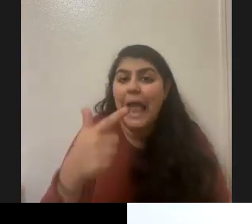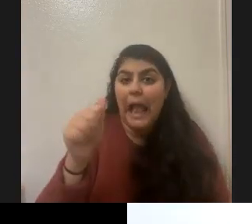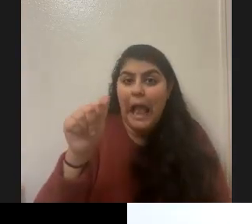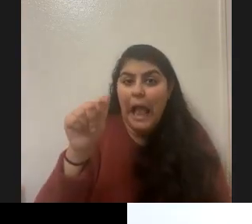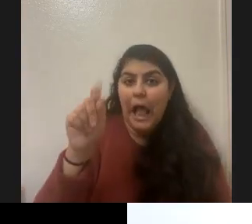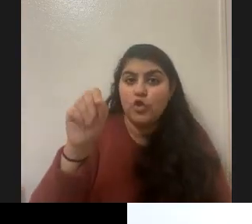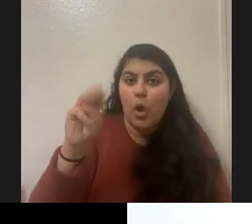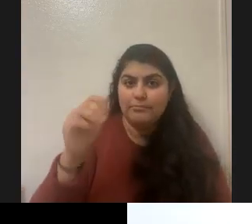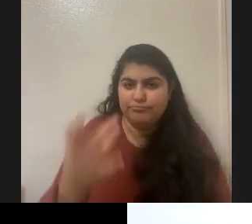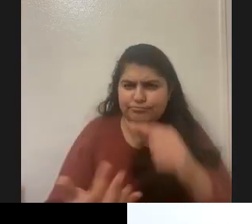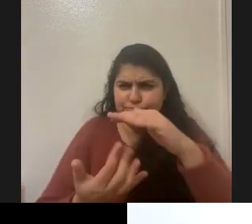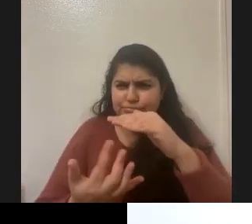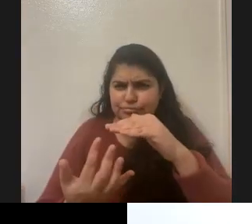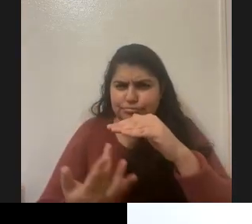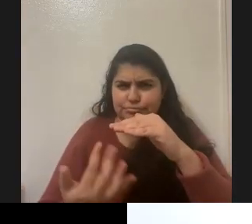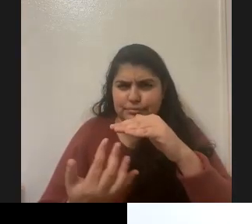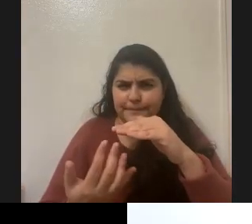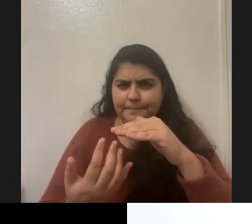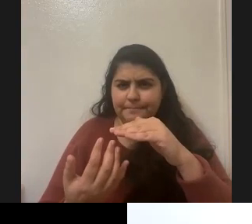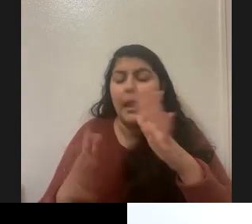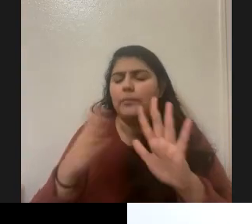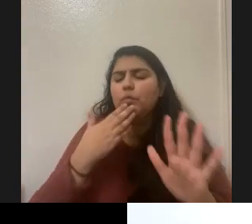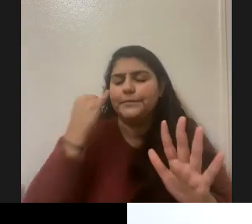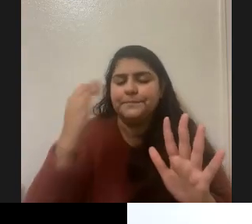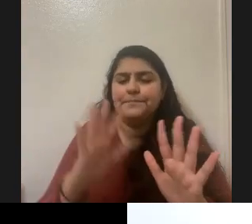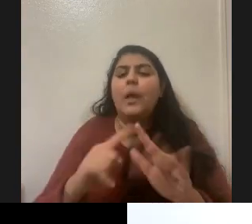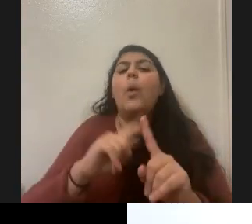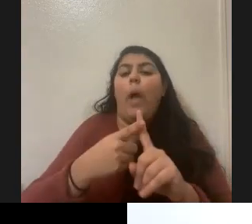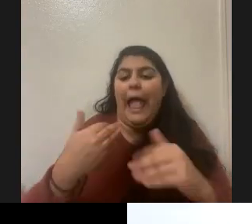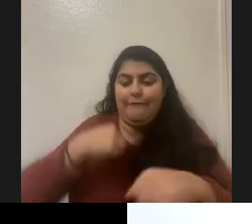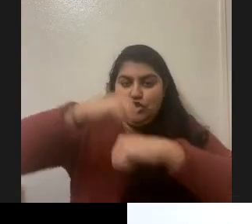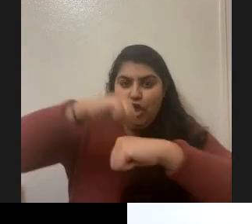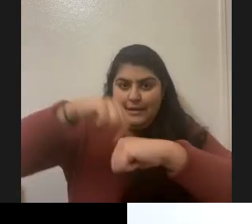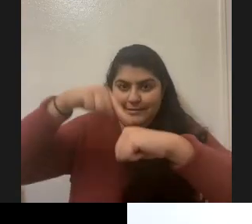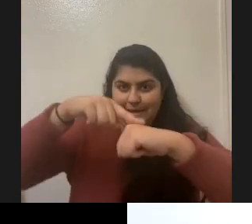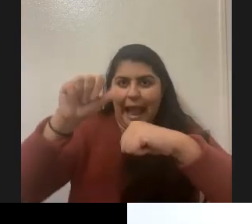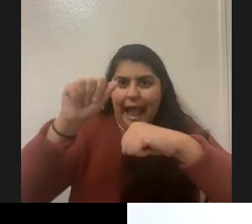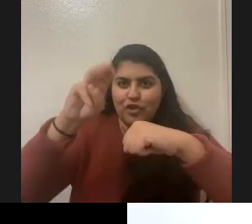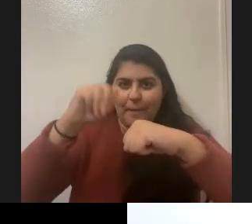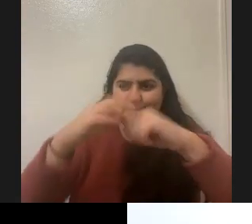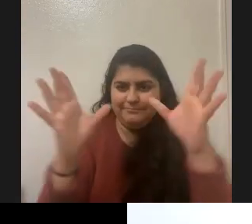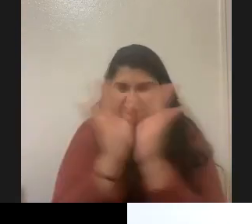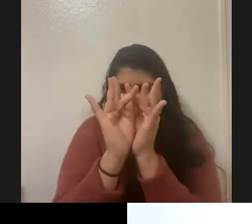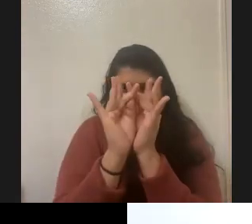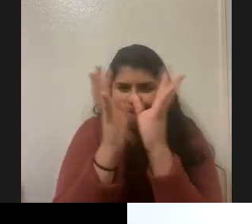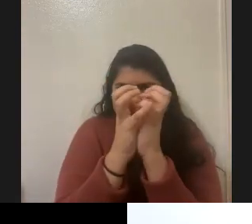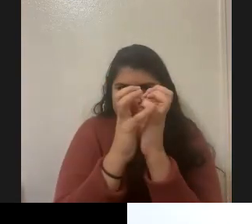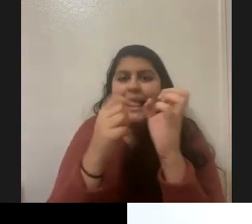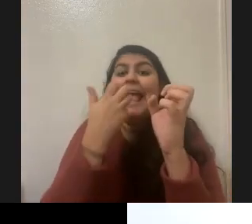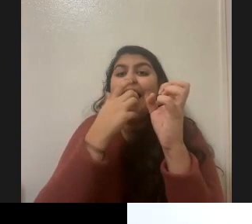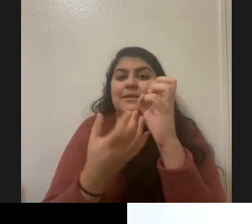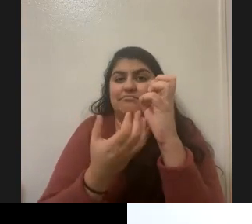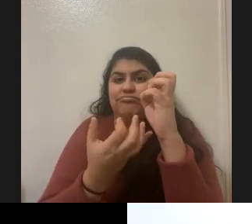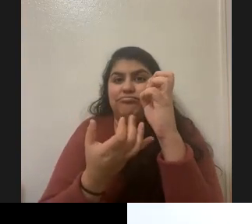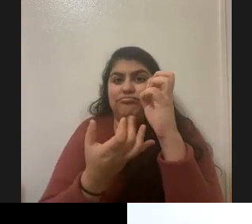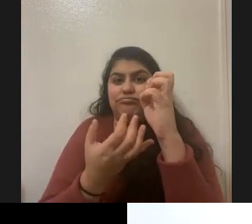mentioned you heat them up. Oh, actually, that's a great way. So when you have a solid object, all these atoms are like stuck together, right? You heat them up and those